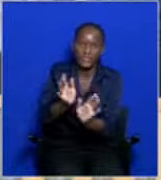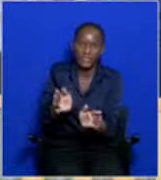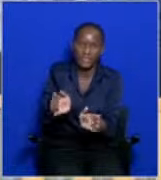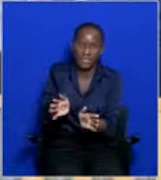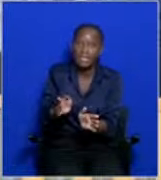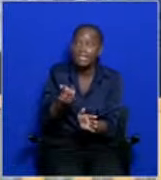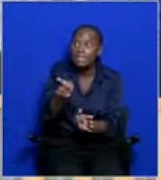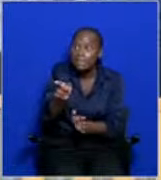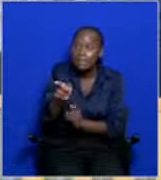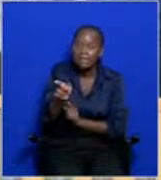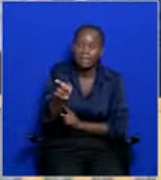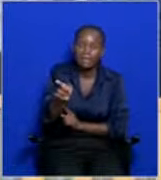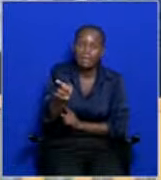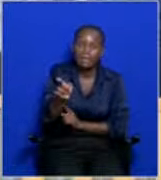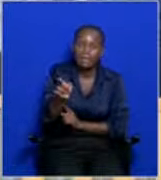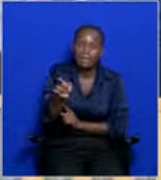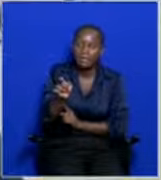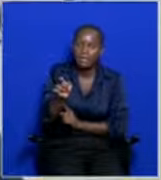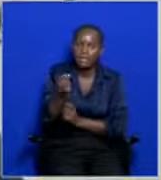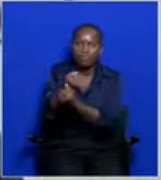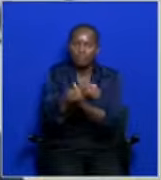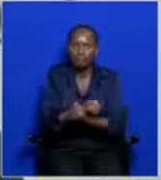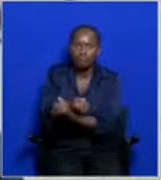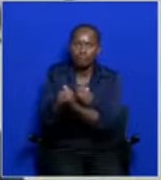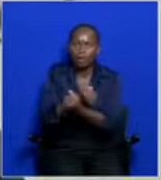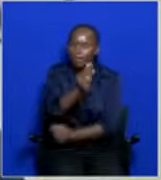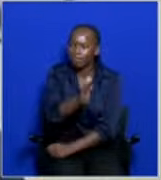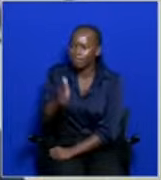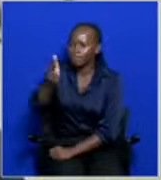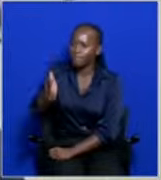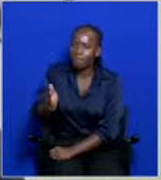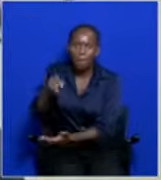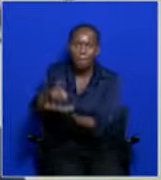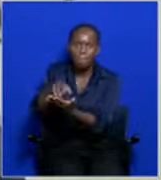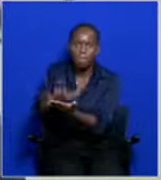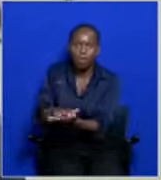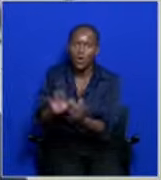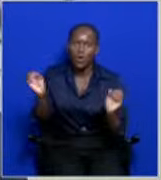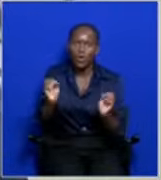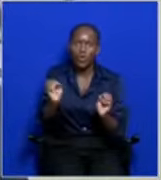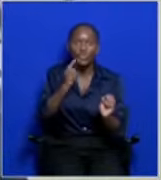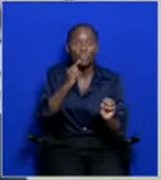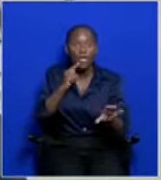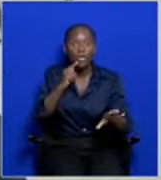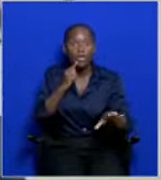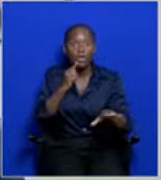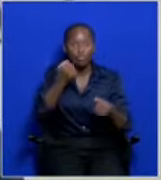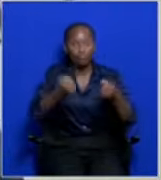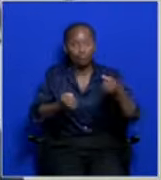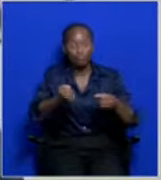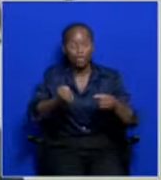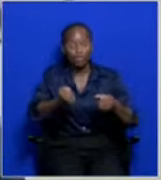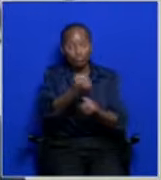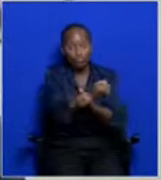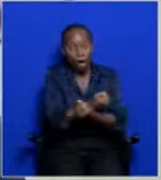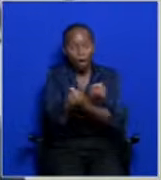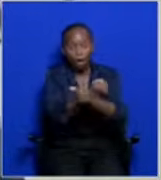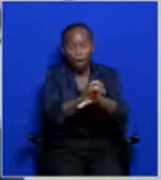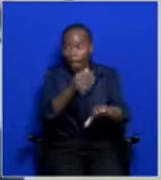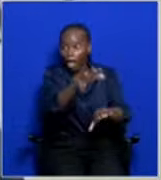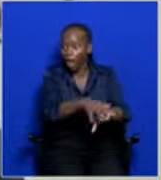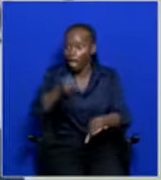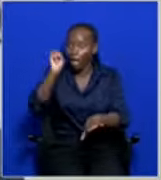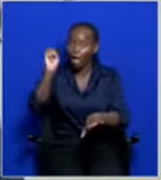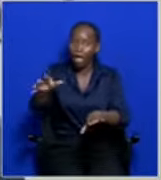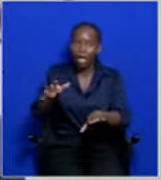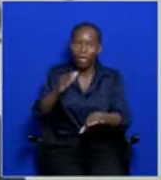the truck in the pound. They dumped the truck in the pound. Somebody has to note the